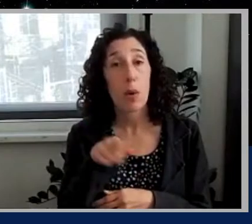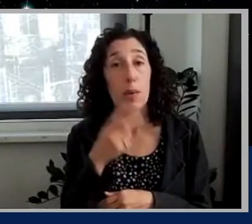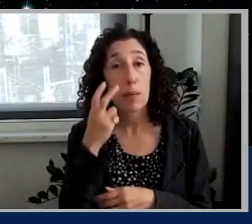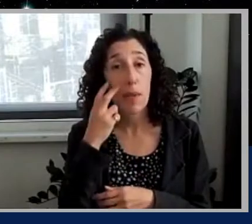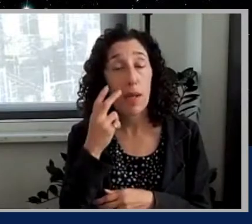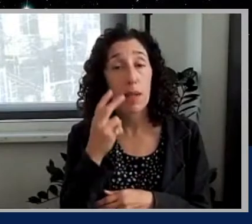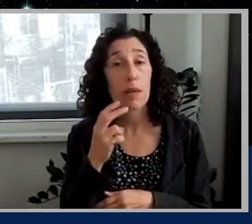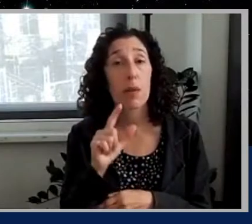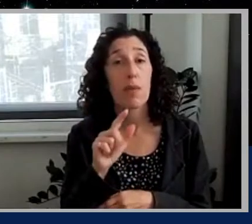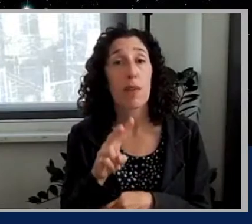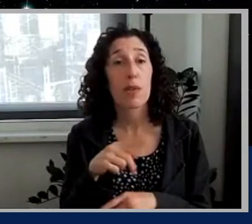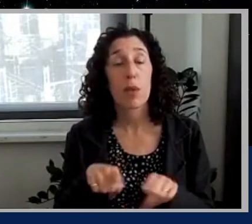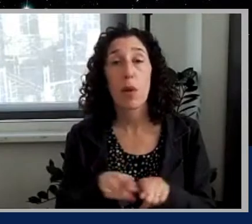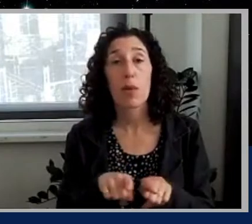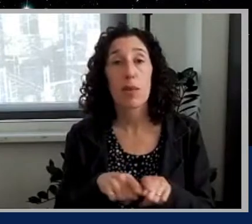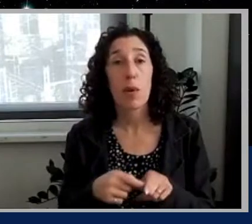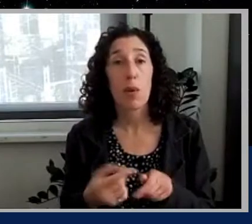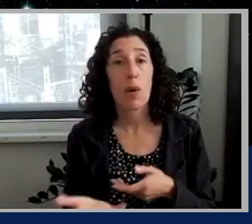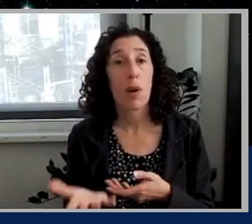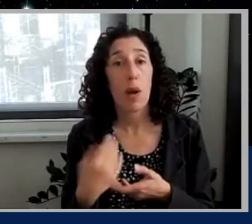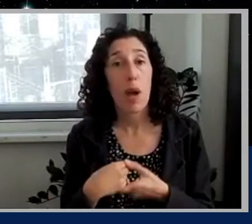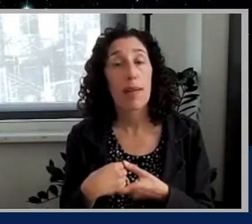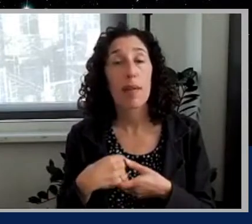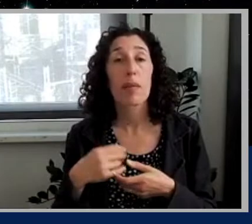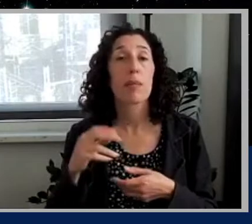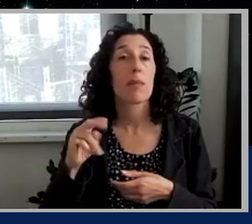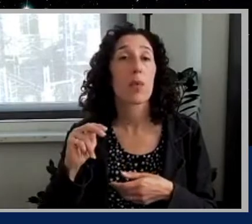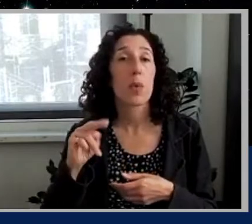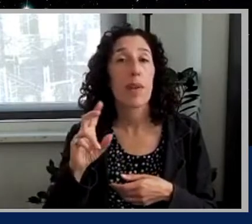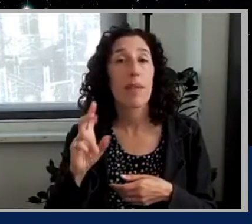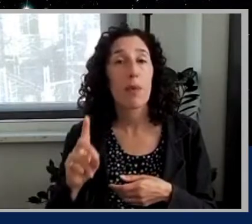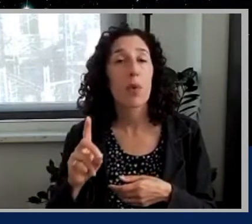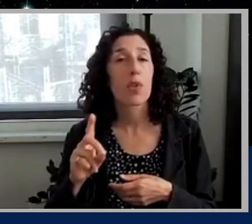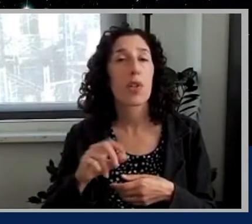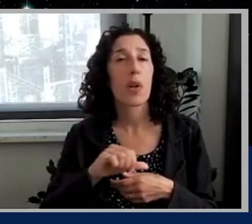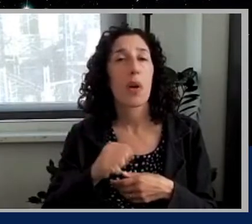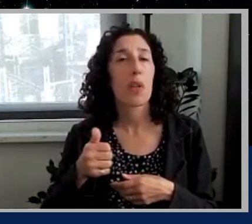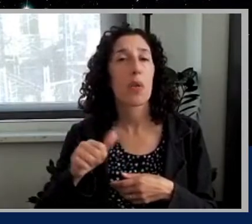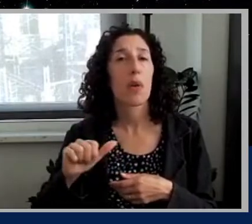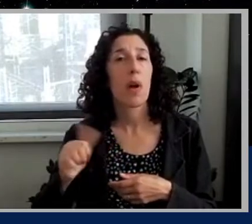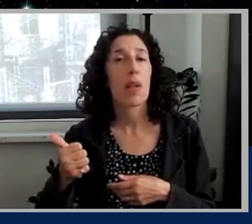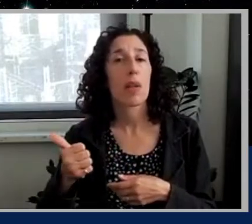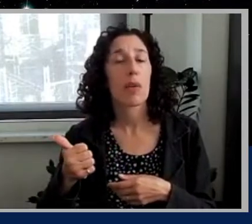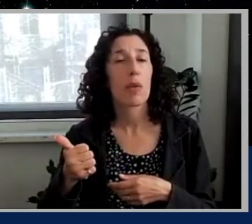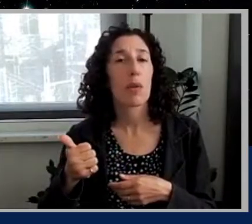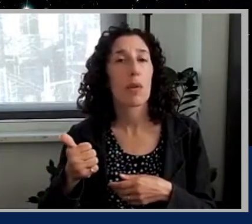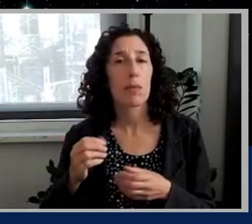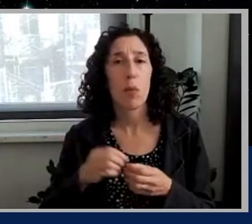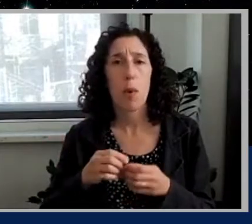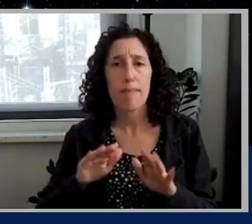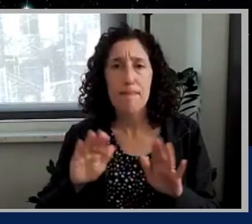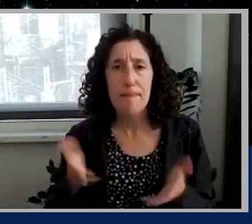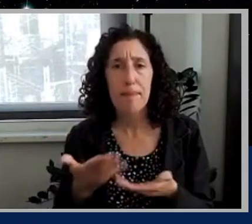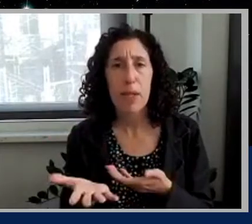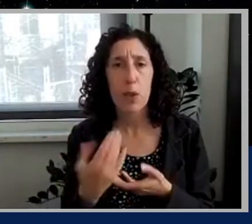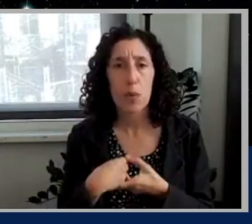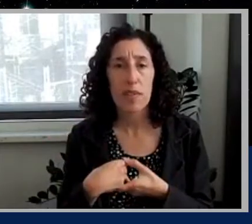as a very important tool to being more inclusive. Yeah, that is such a good point.